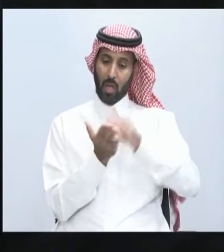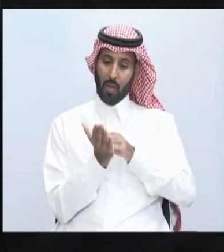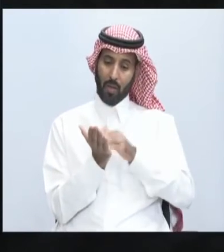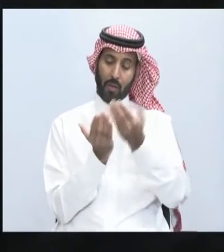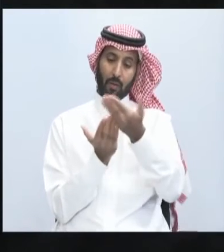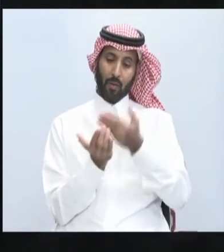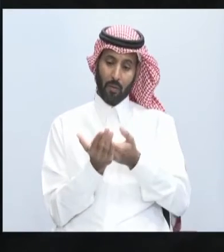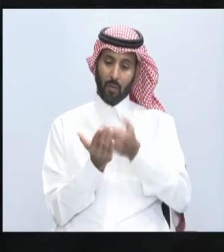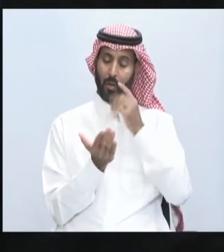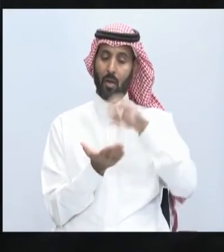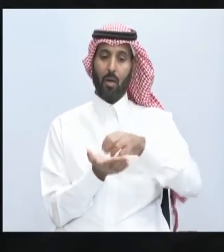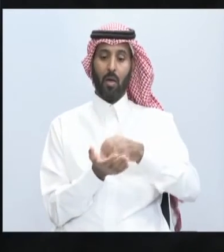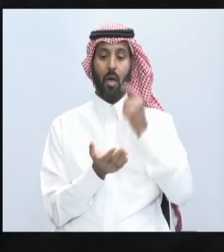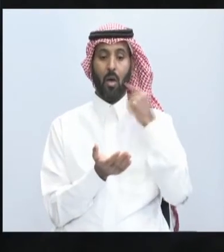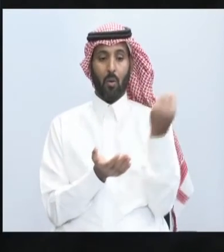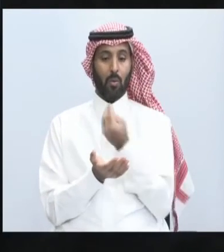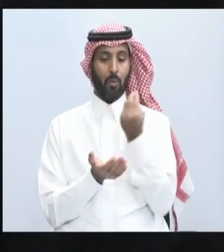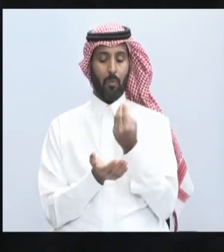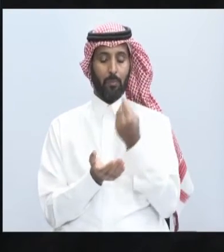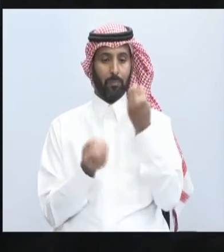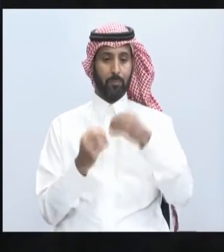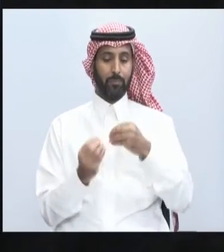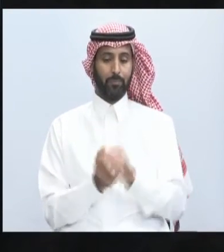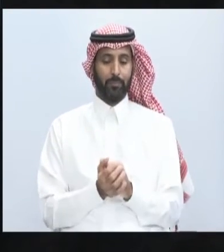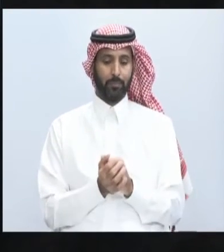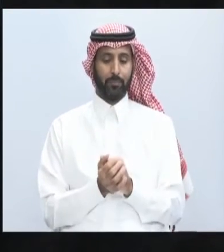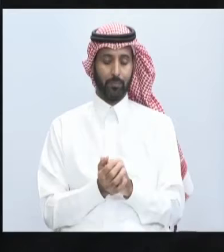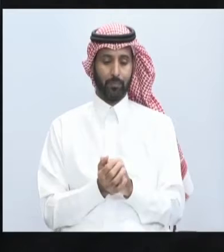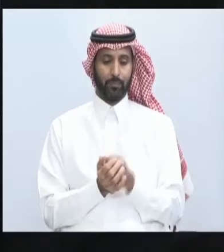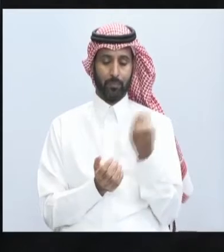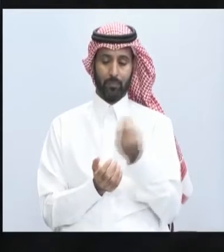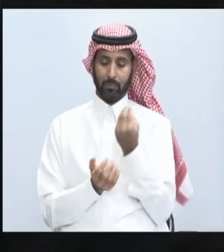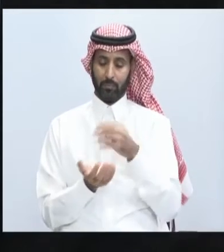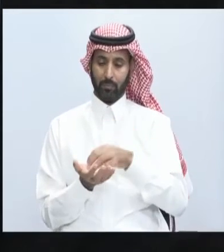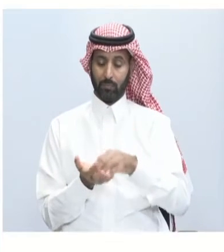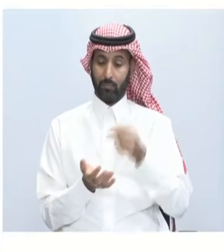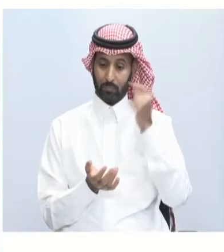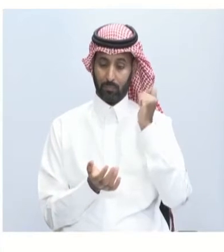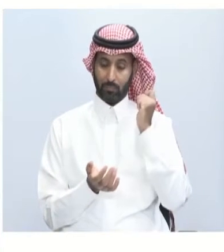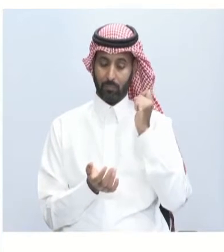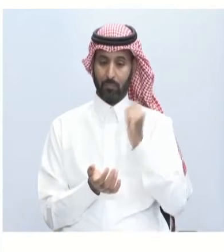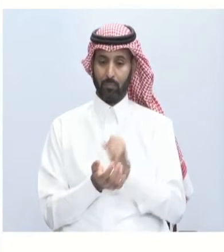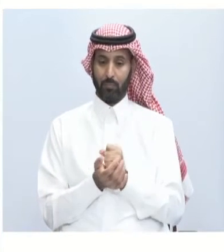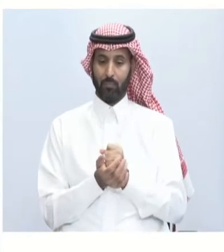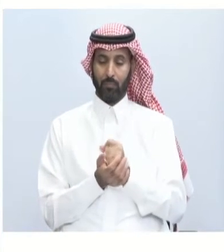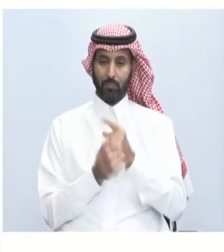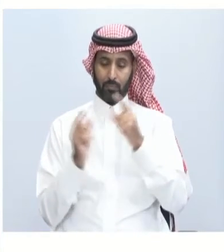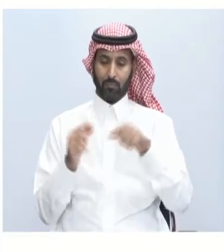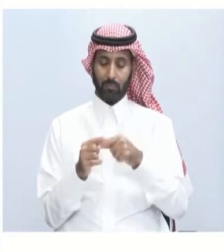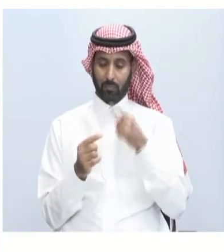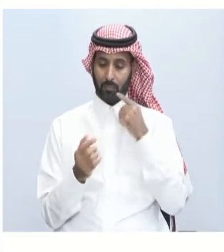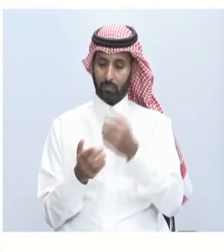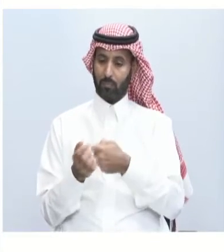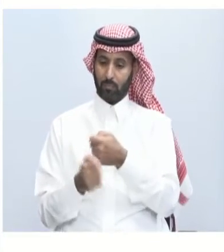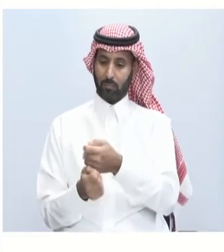about the place you have visited. So we have many many examples of the souvenirs that we